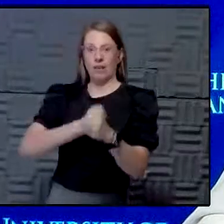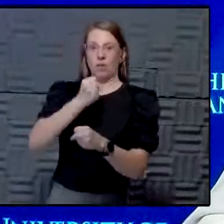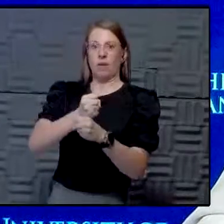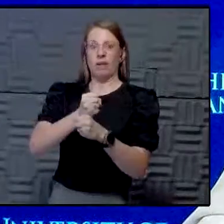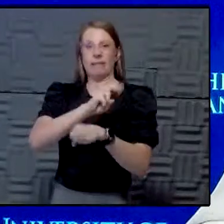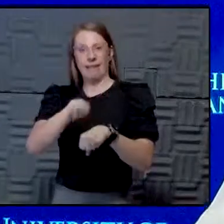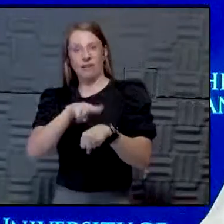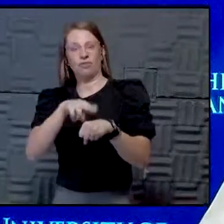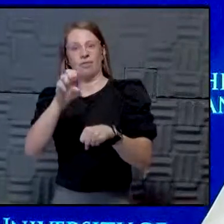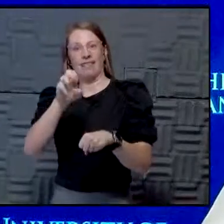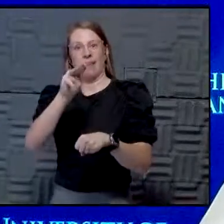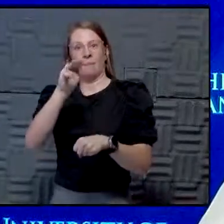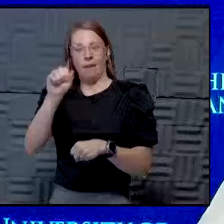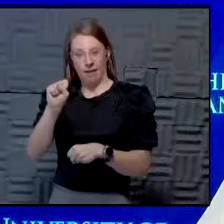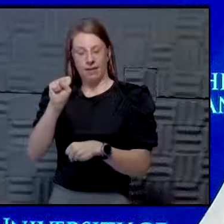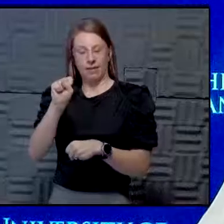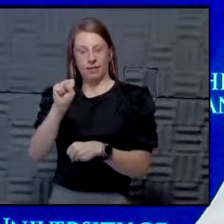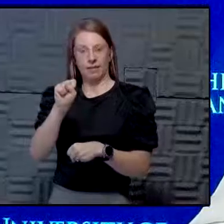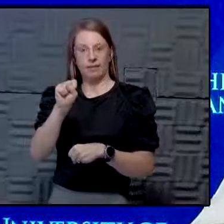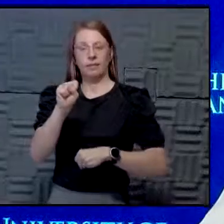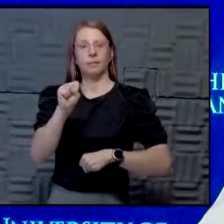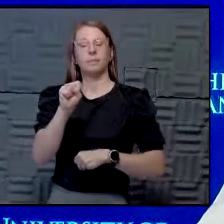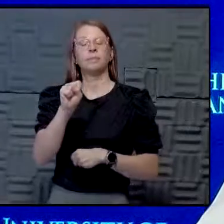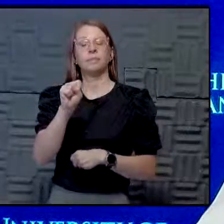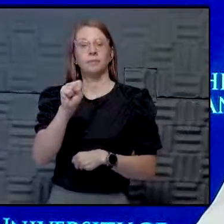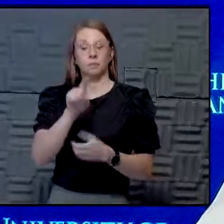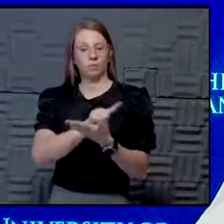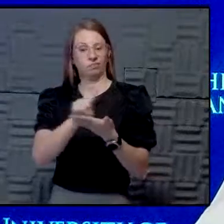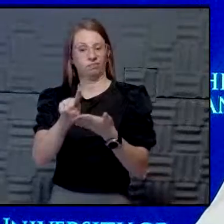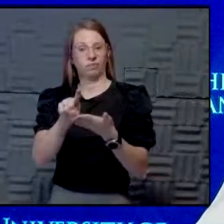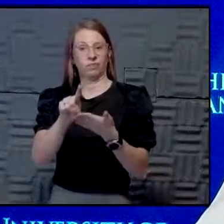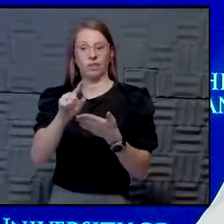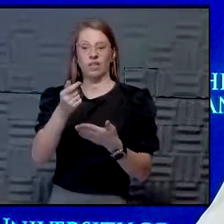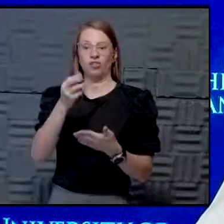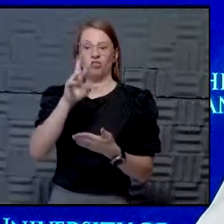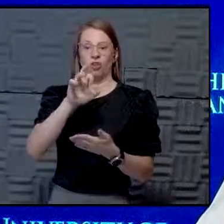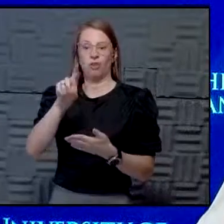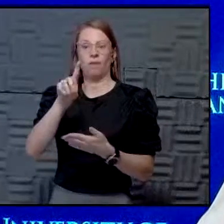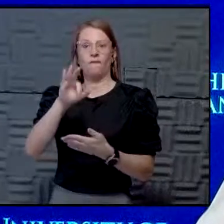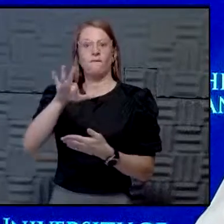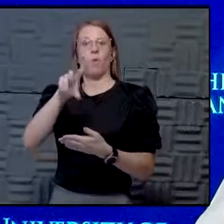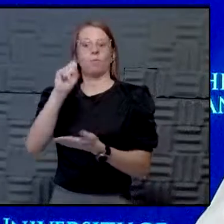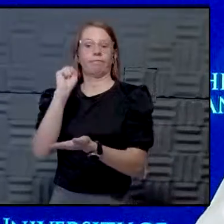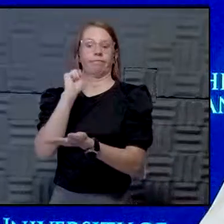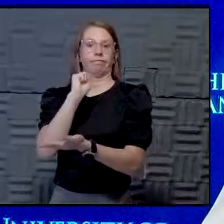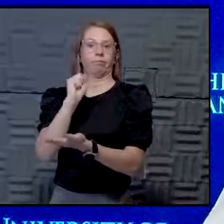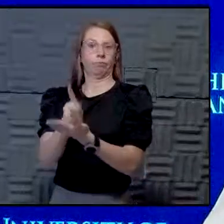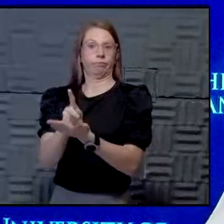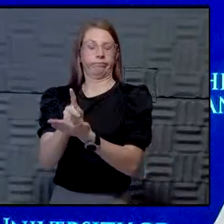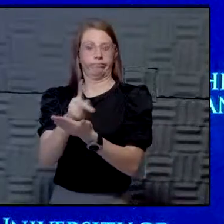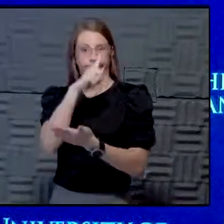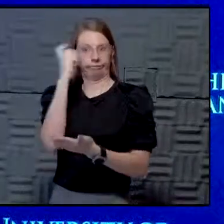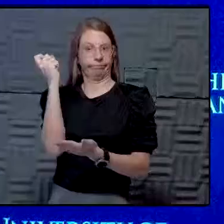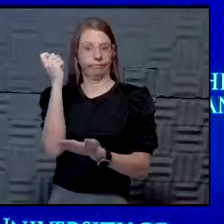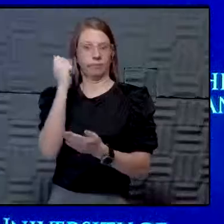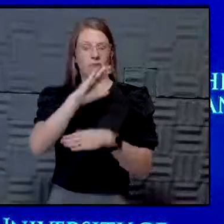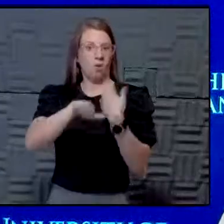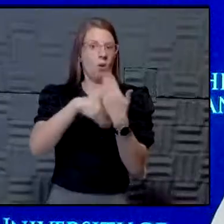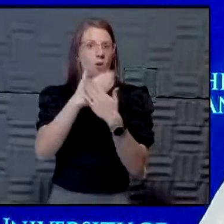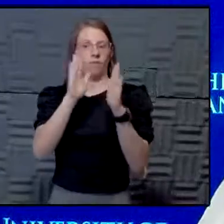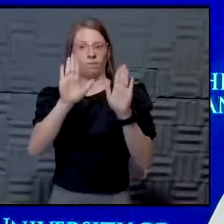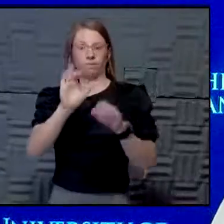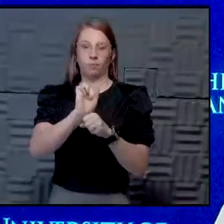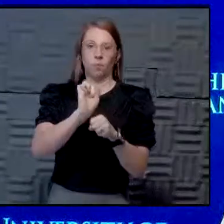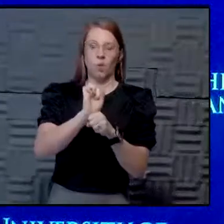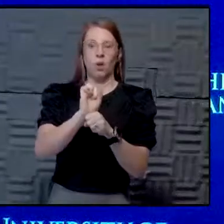National EMS Emergency Medical Services Week, a week President Gerald Ford authorized because of all the great work